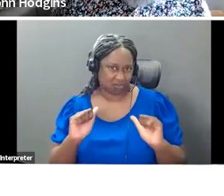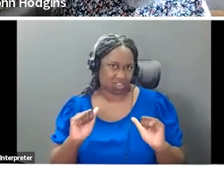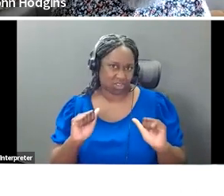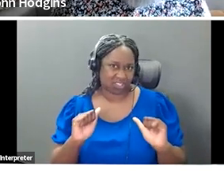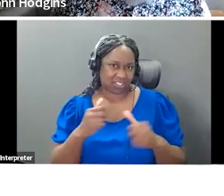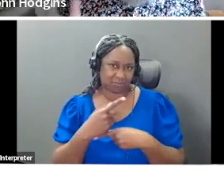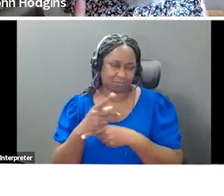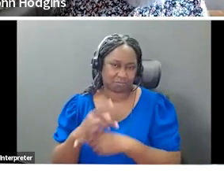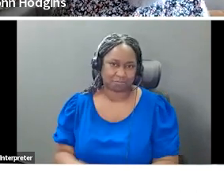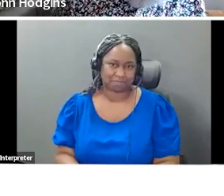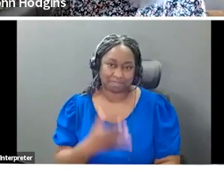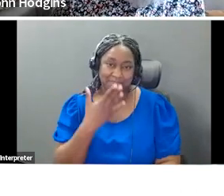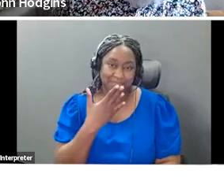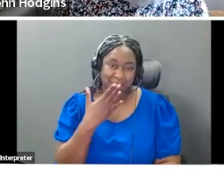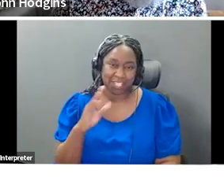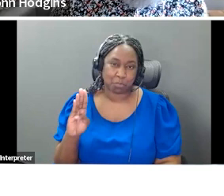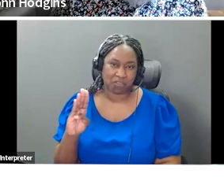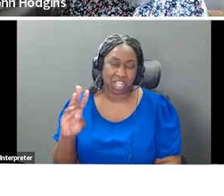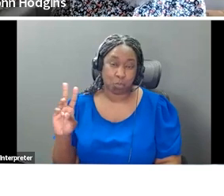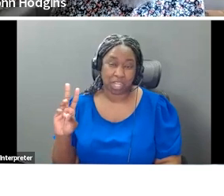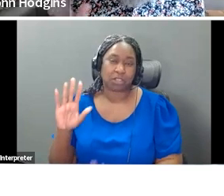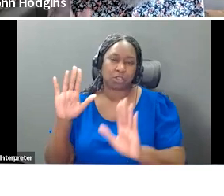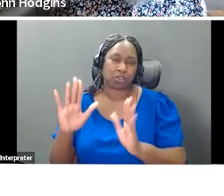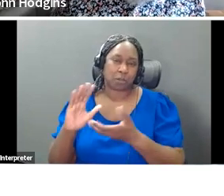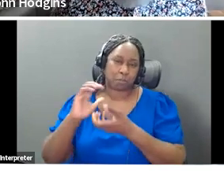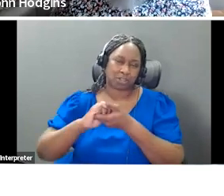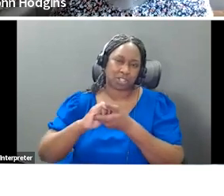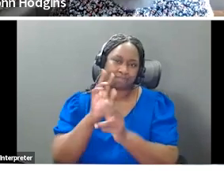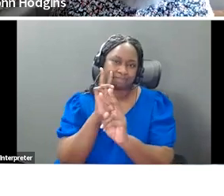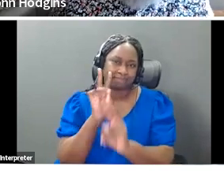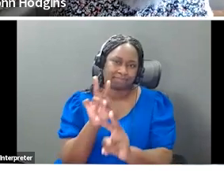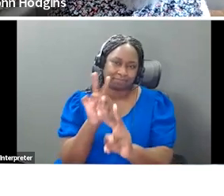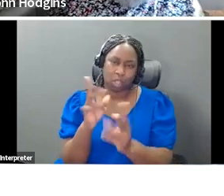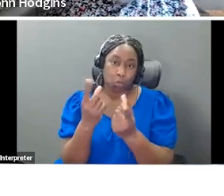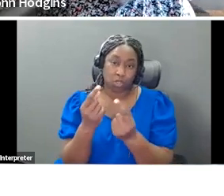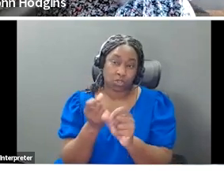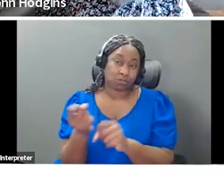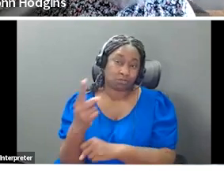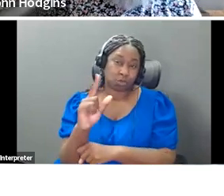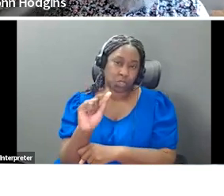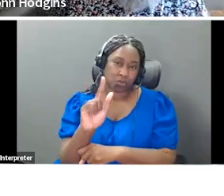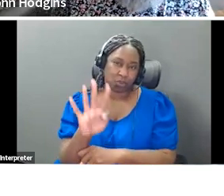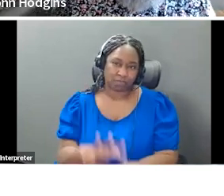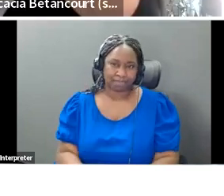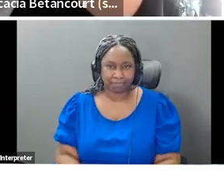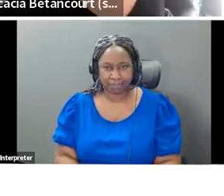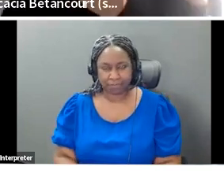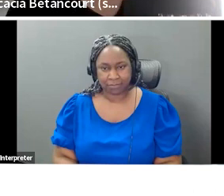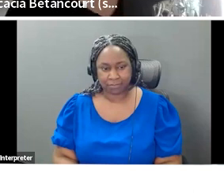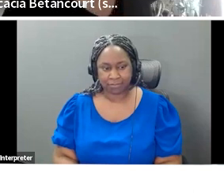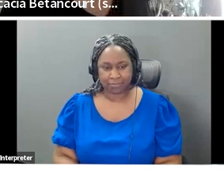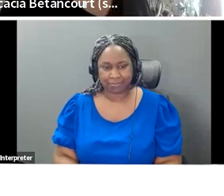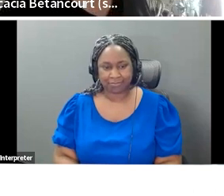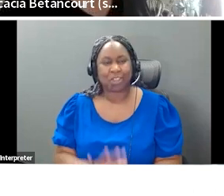products. And thanks to Brevity and Wit for the great partnership, and looking forward to what we can do in 2024. Awesome. Thanks so